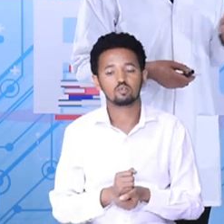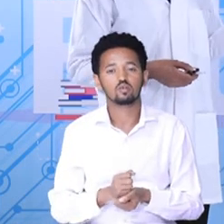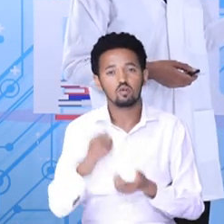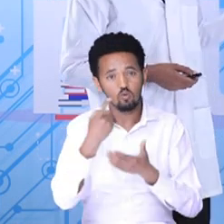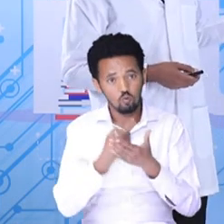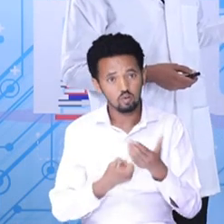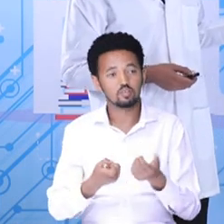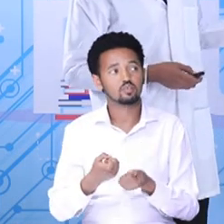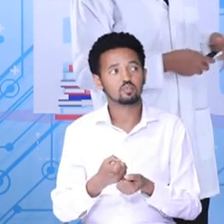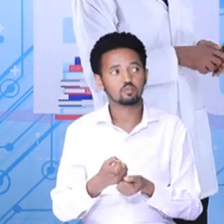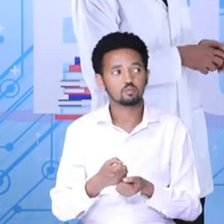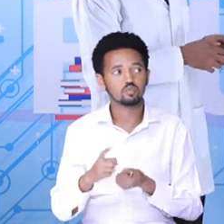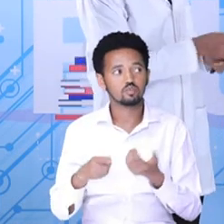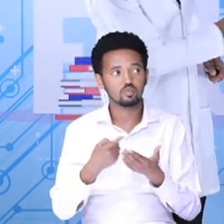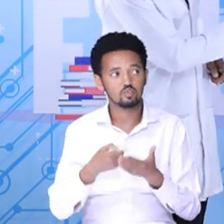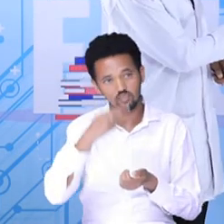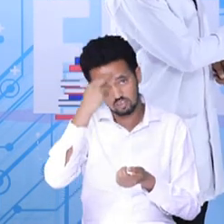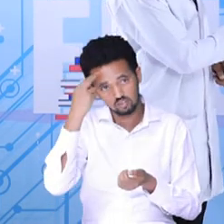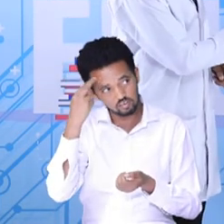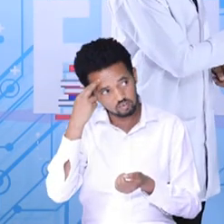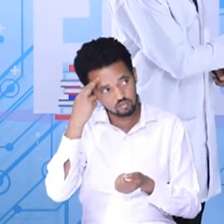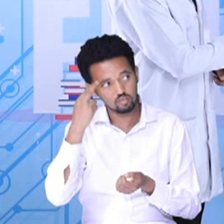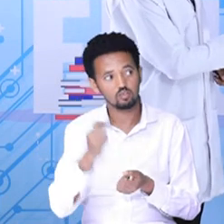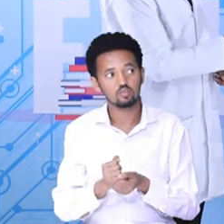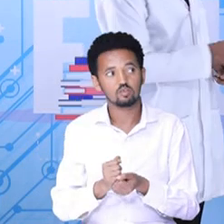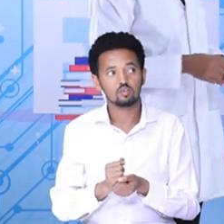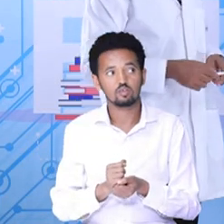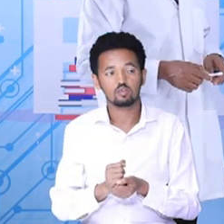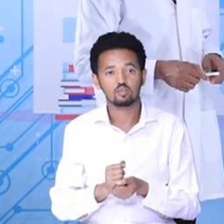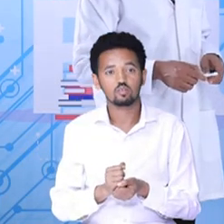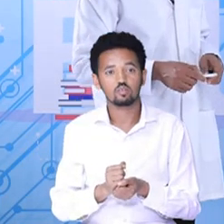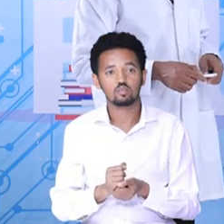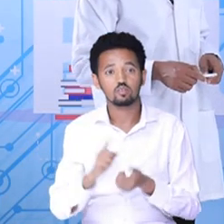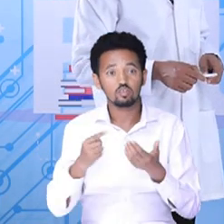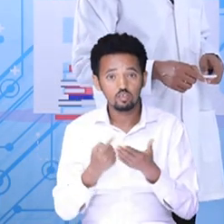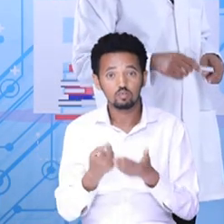What I mean is the reason for these categories,